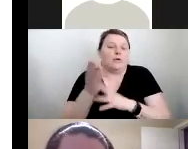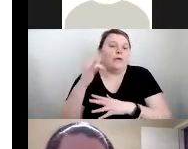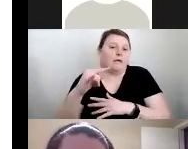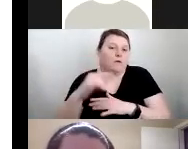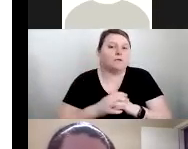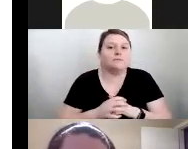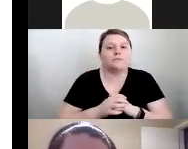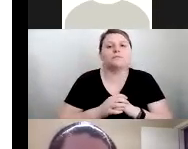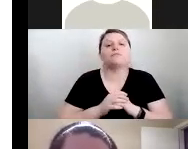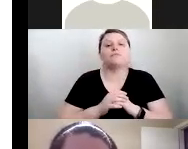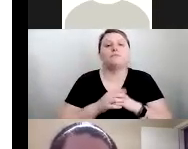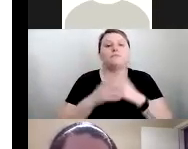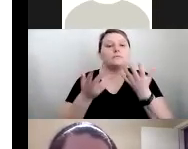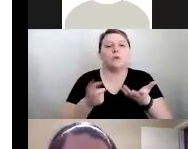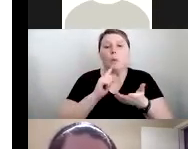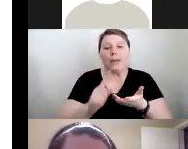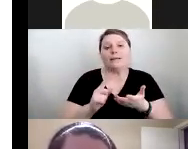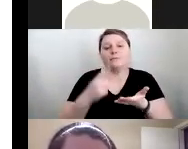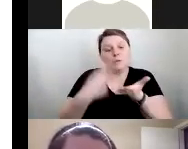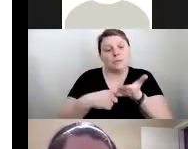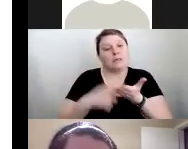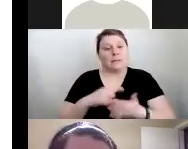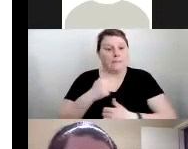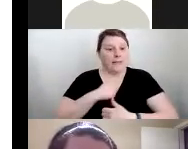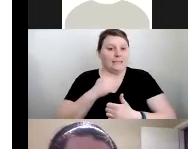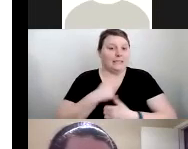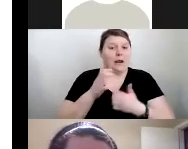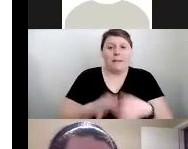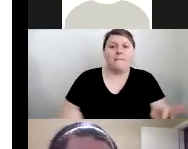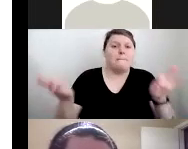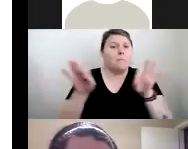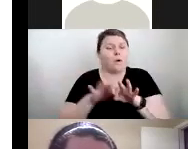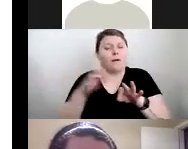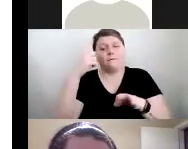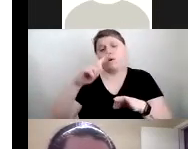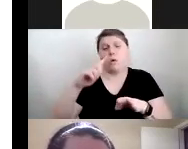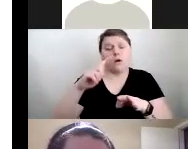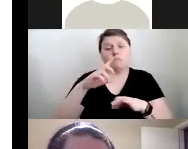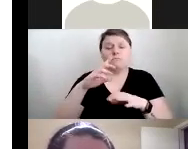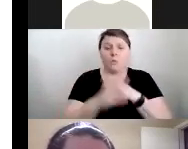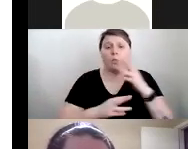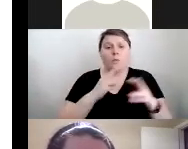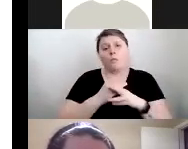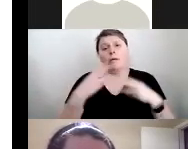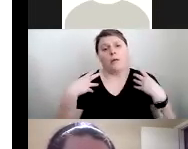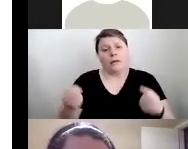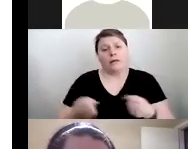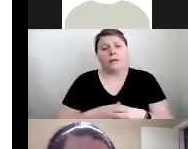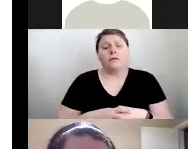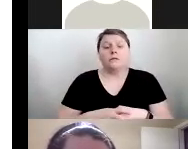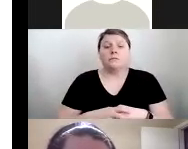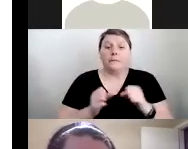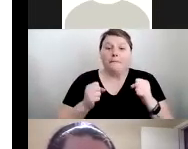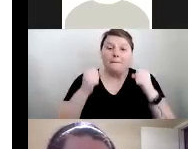And so just to hit home how important the military is to global health, many of really the